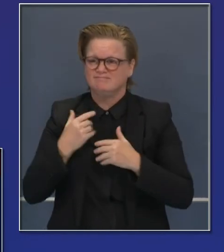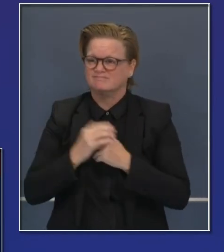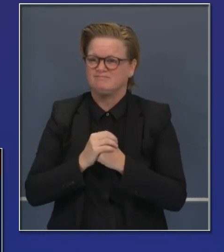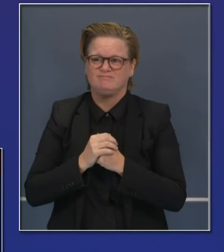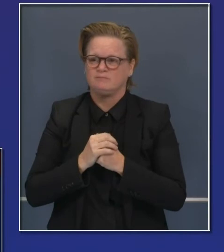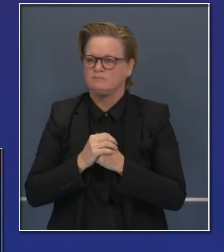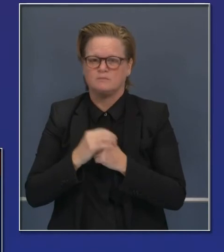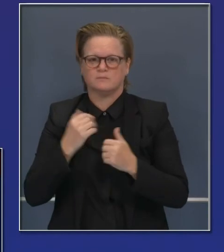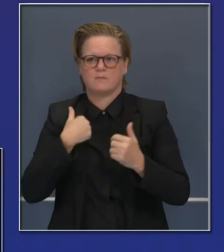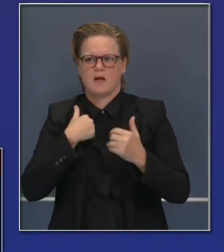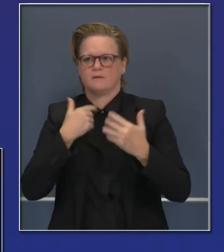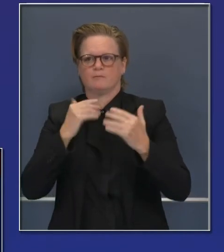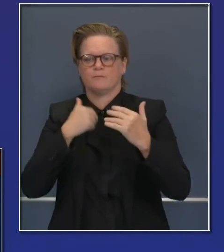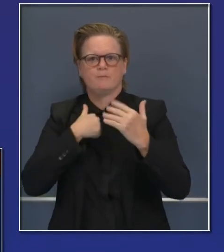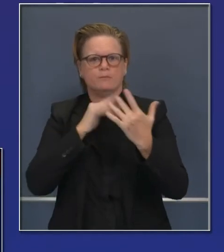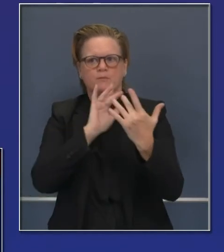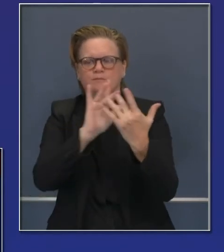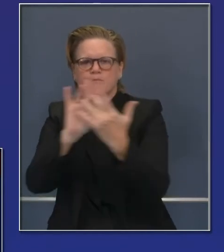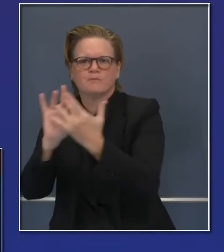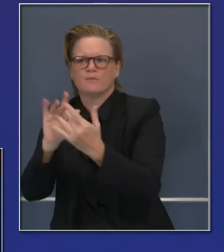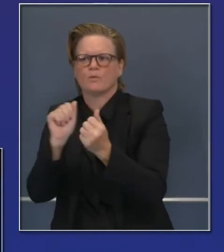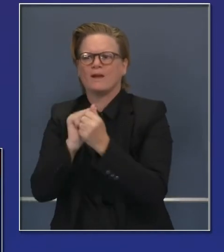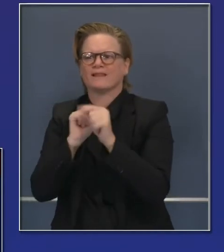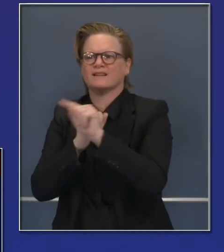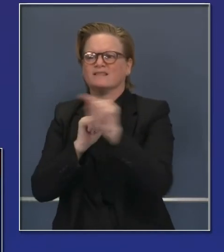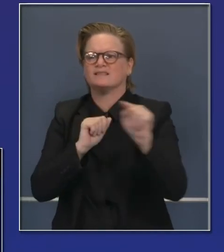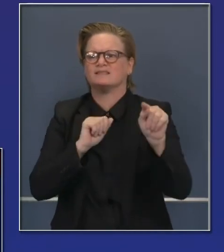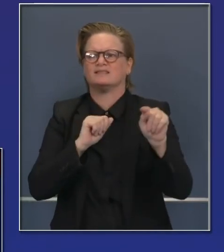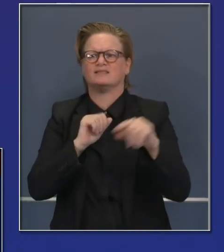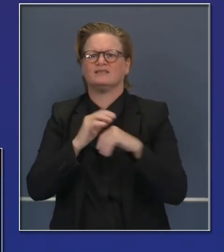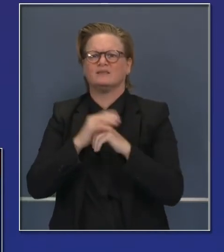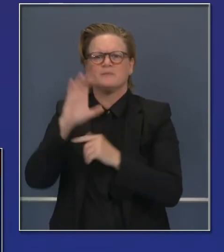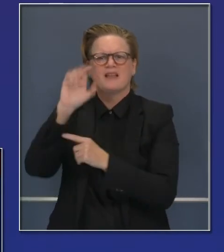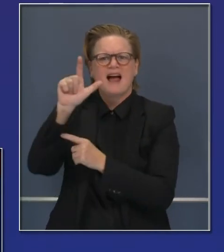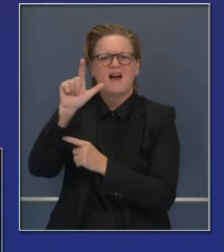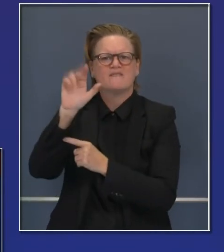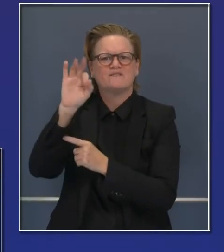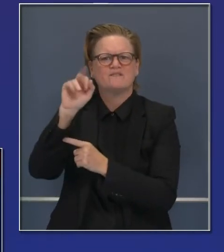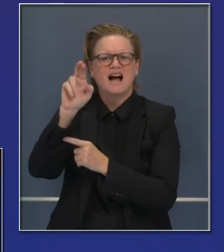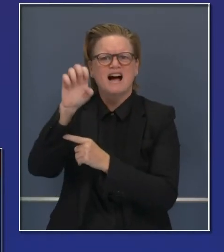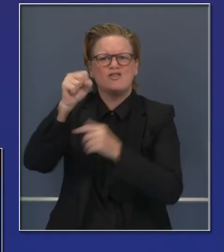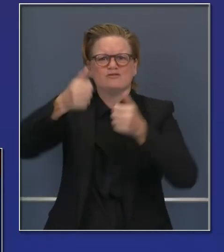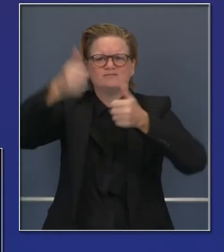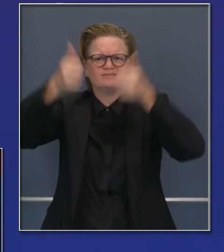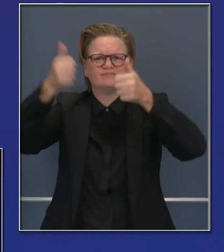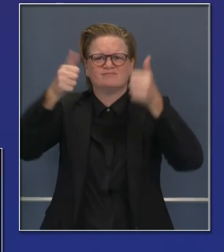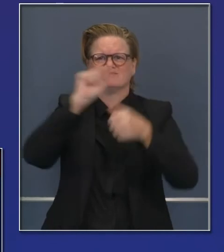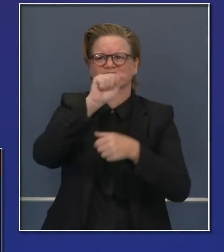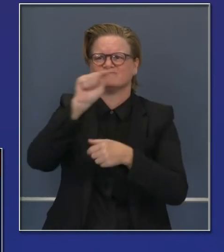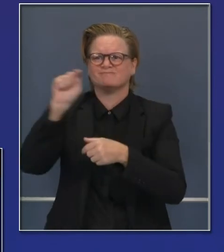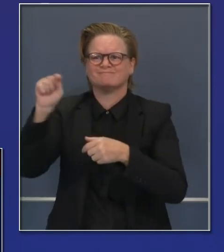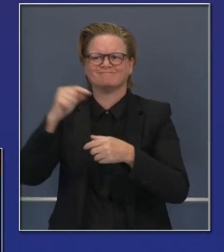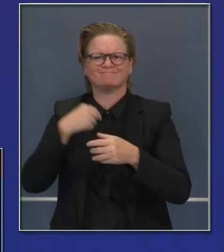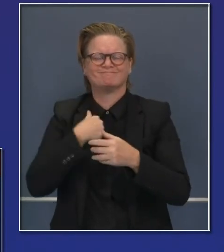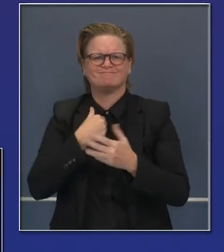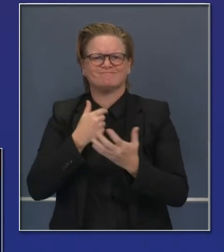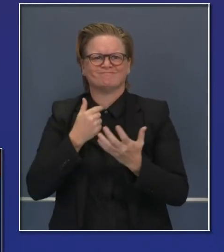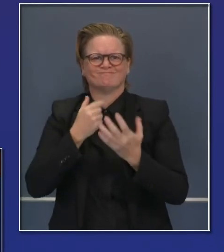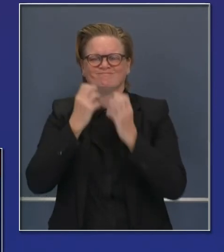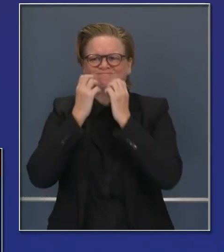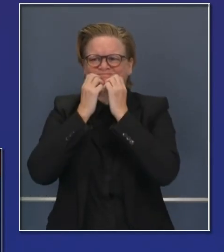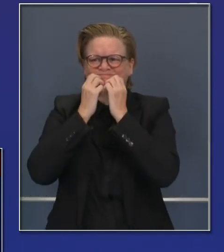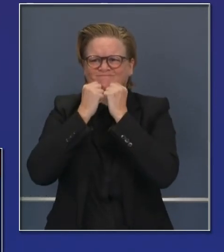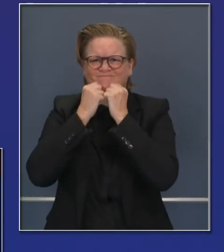CAL FIRE, the largest firefighting force of its type in our country. Our firefighters, your firefighters, the state firefighters, their